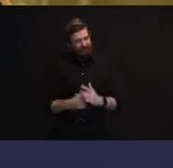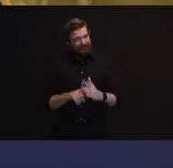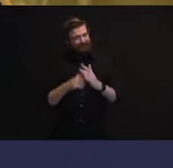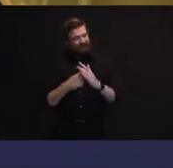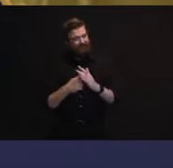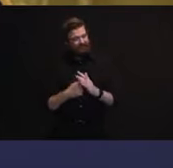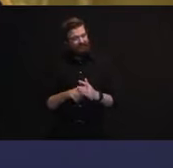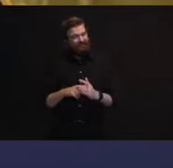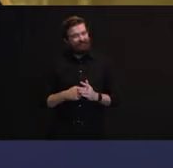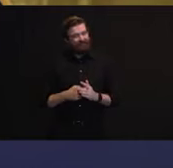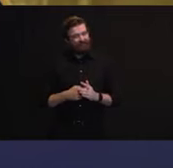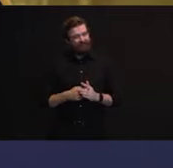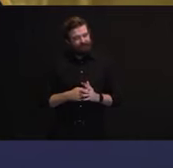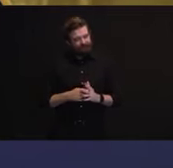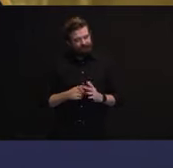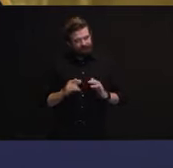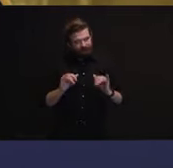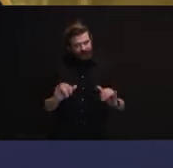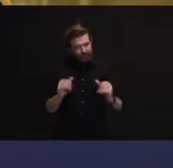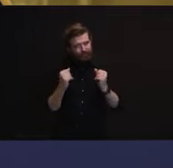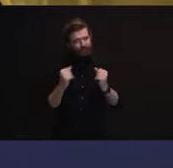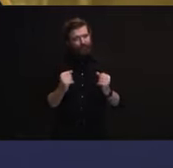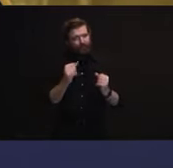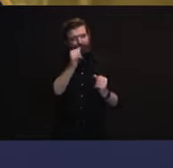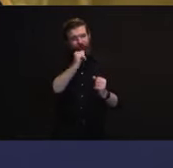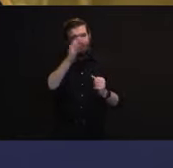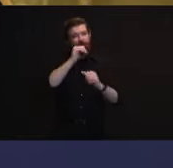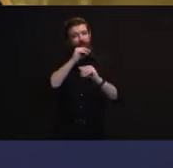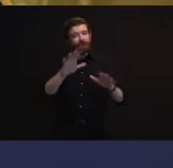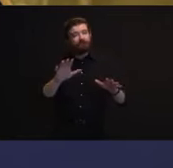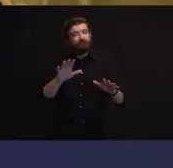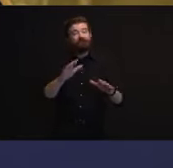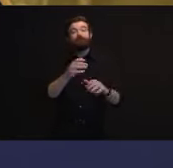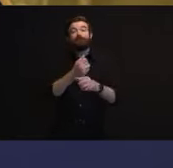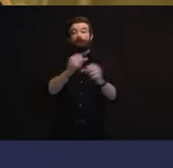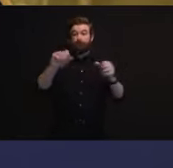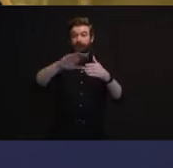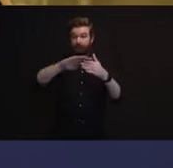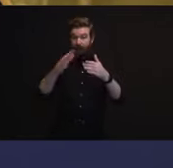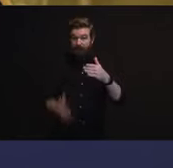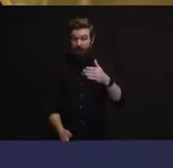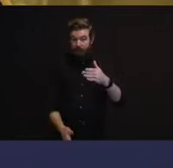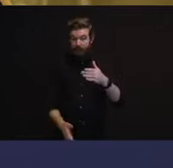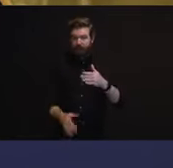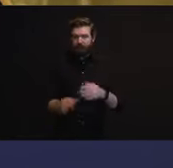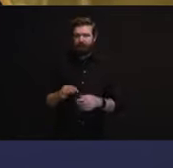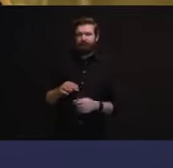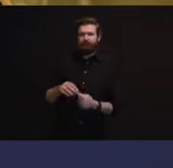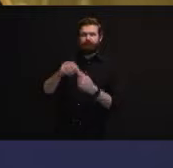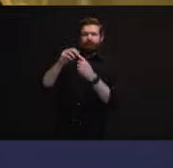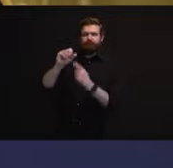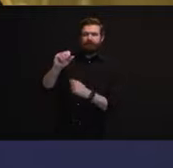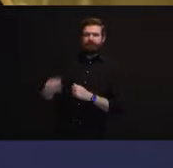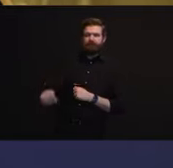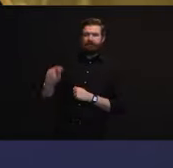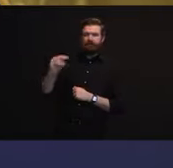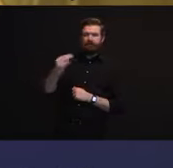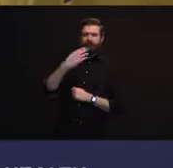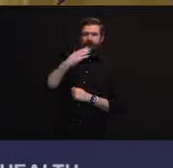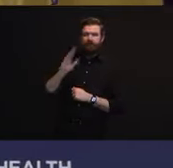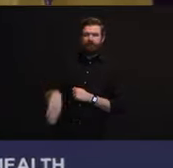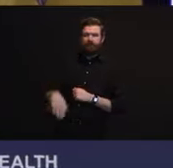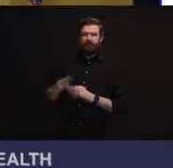strong, folks. God bless you all. Have a safe weekend, particularly in the tough weather, especially down south tonight into tomorrow. Take care.